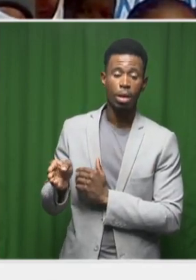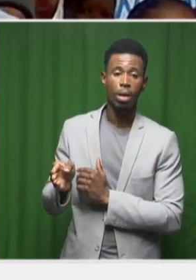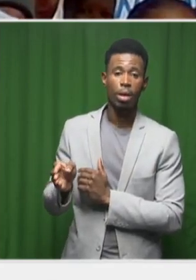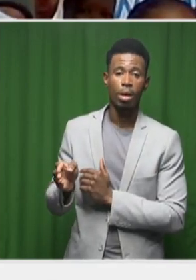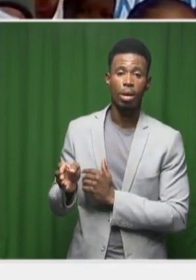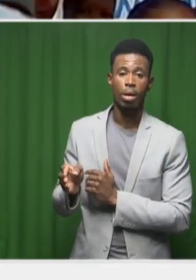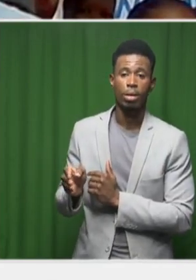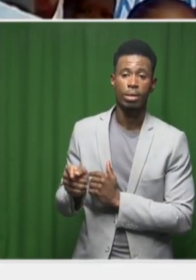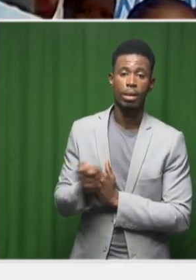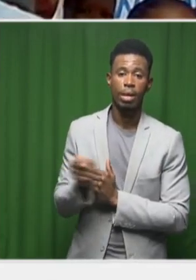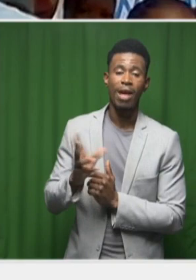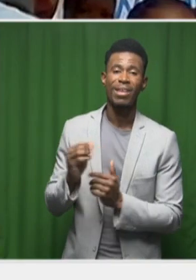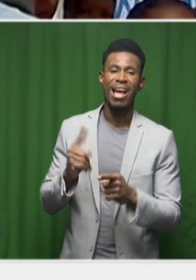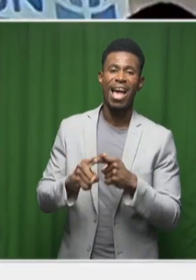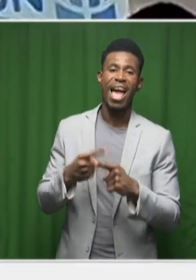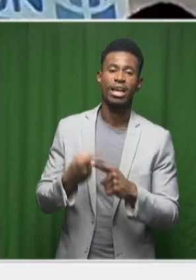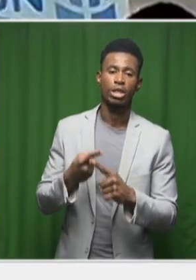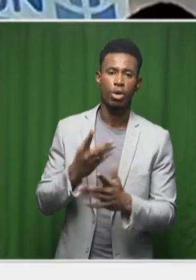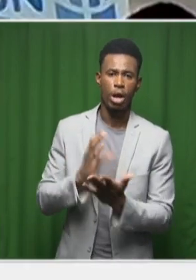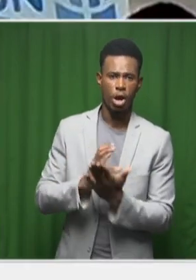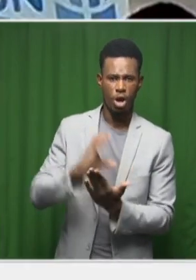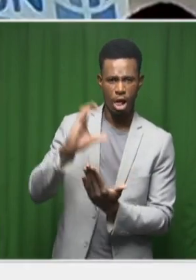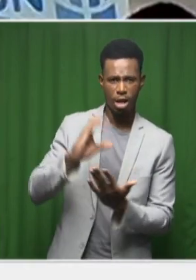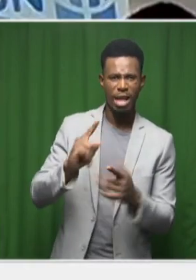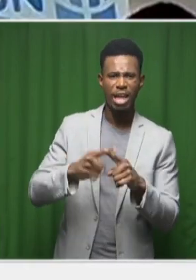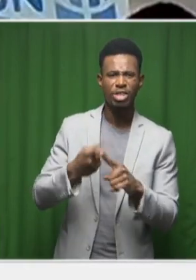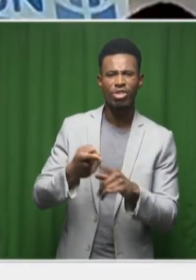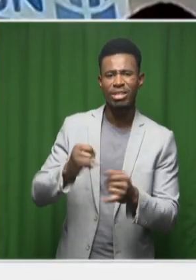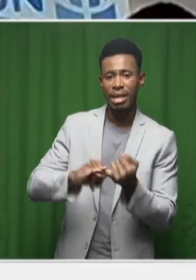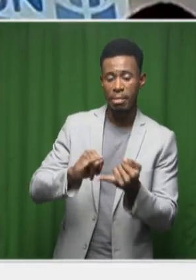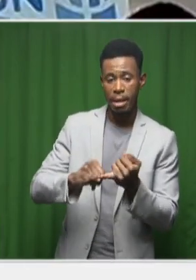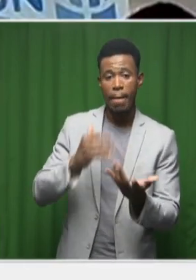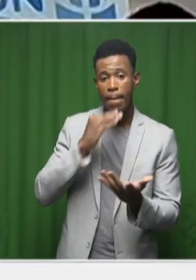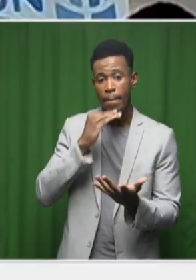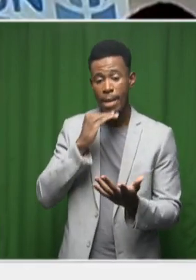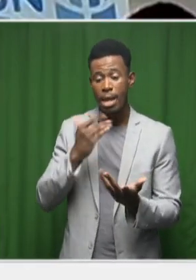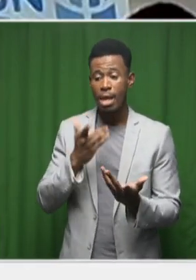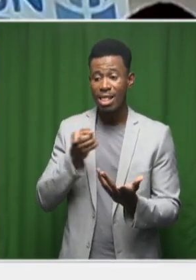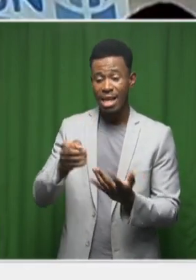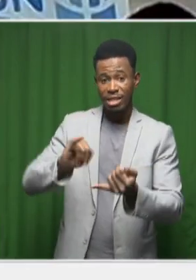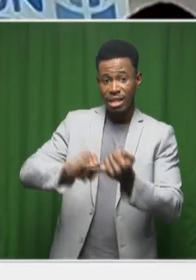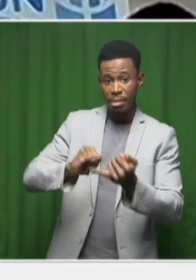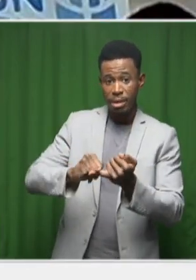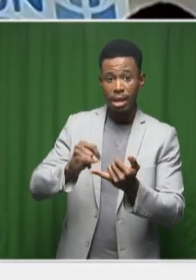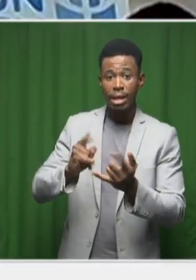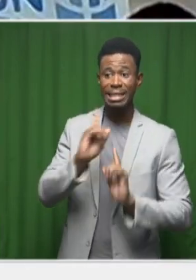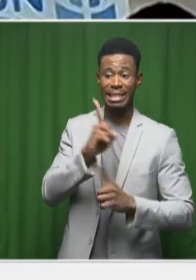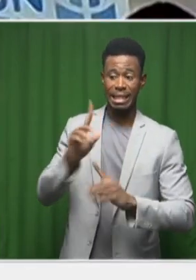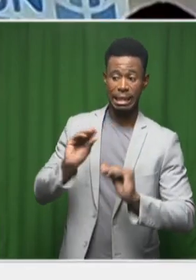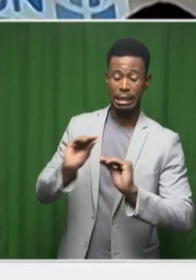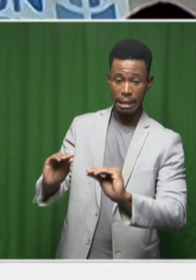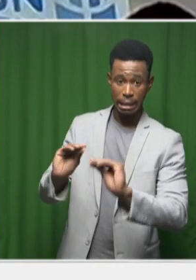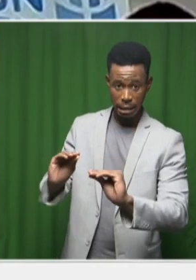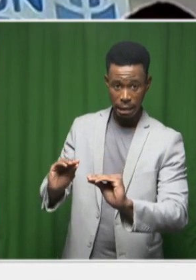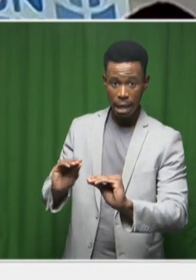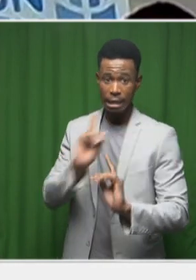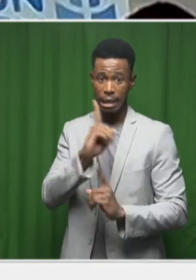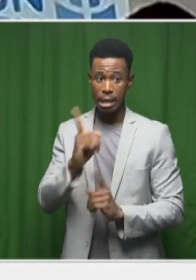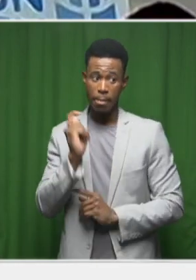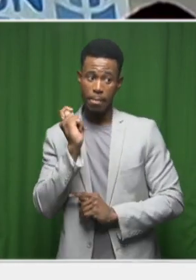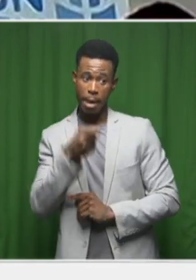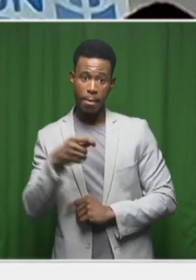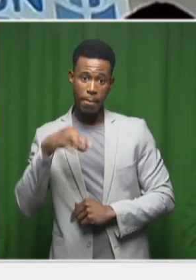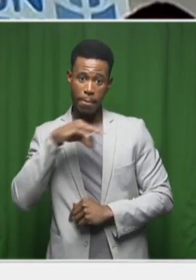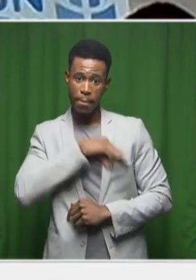the extra curriculum, meaning the teachers maybe would not be paid for that subject, but they have chosen to be part of that. These schools